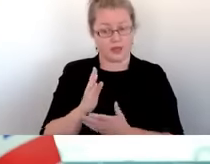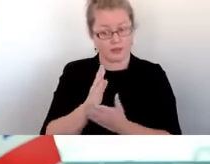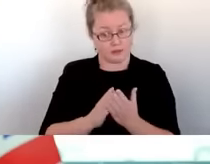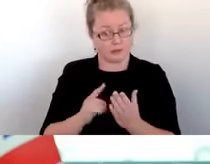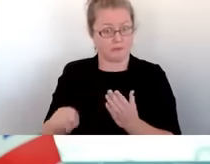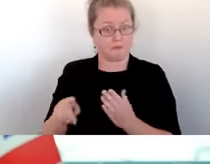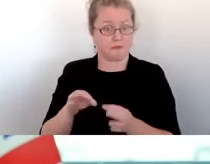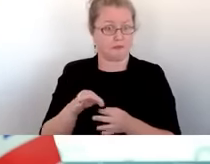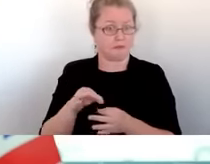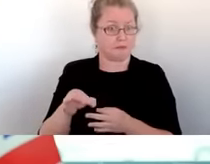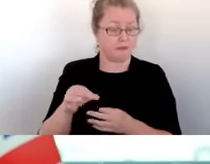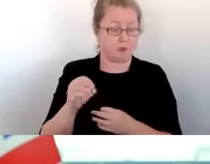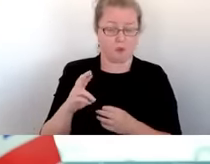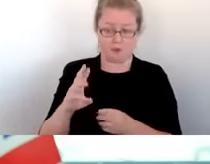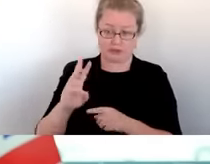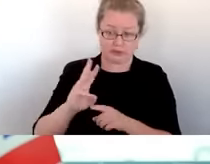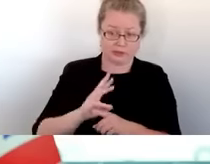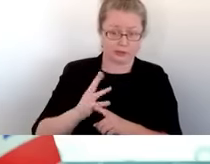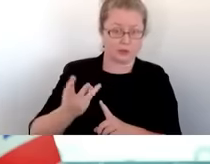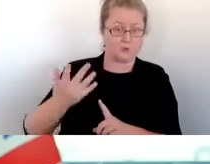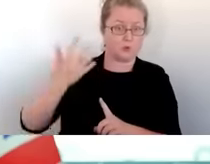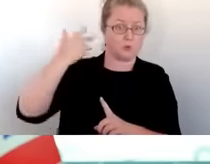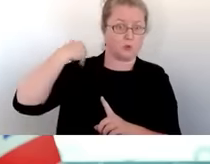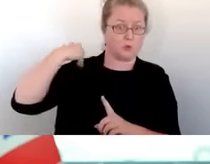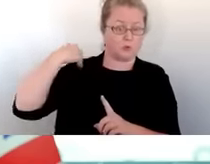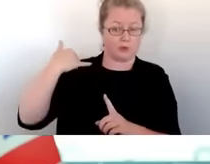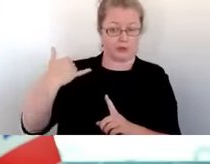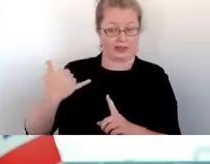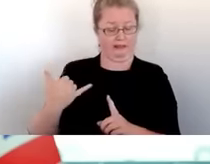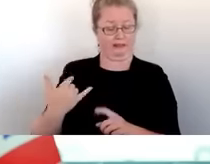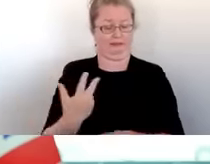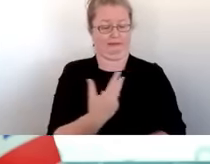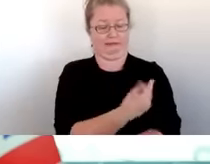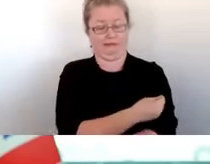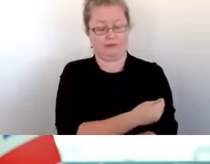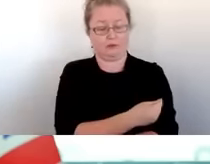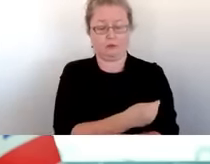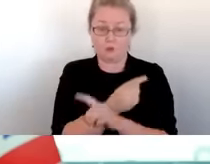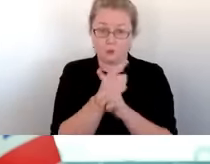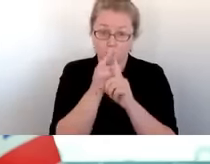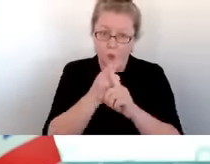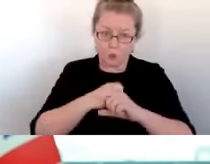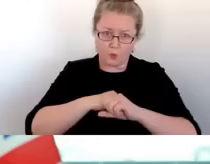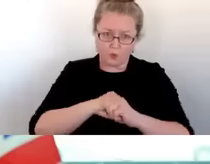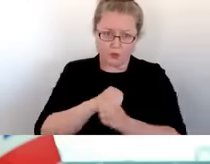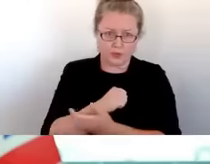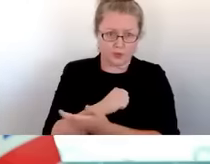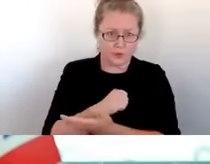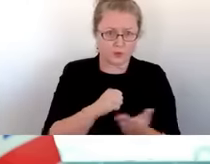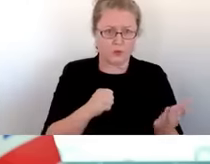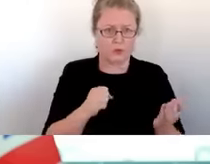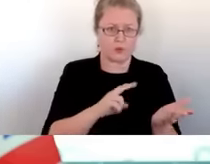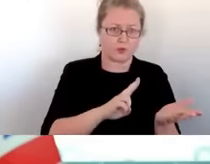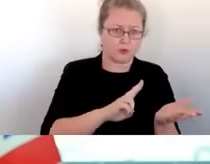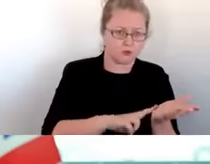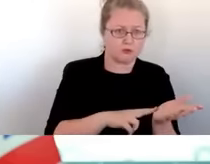want them to be protected, as Minister Dix says, to protect them from getting sick, but also equally important from